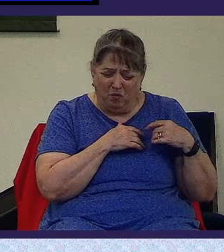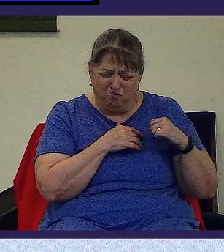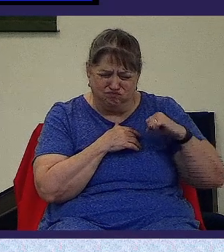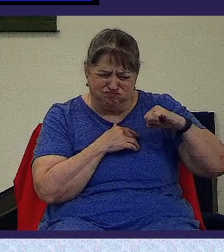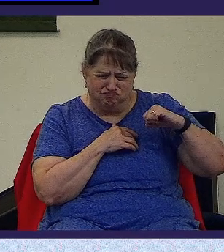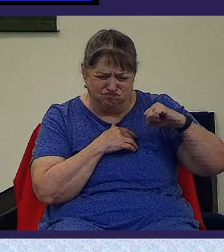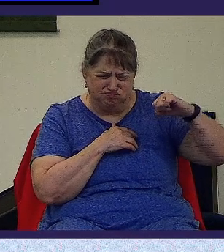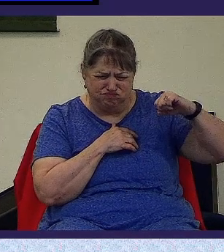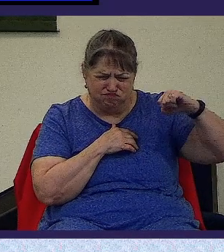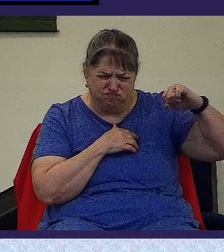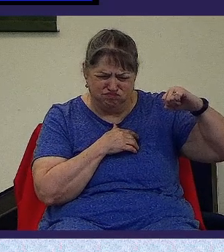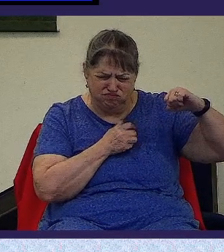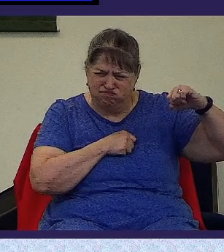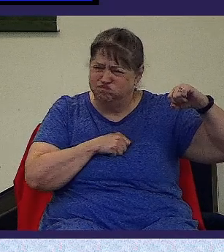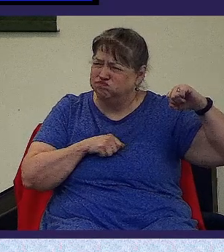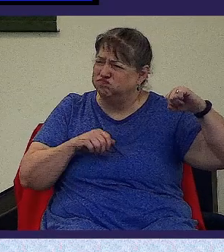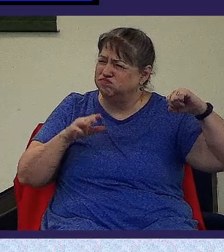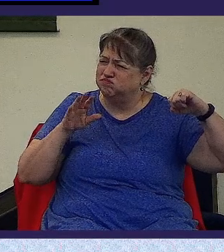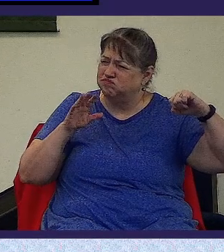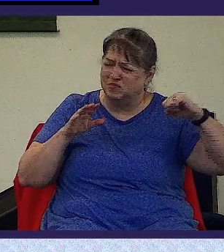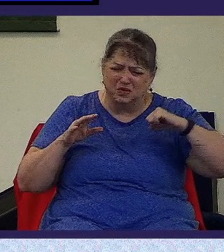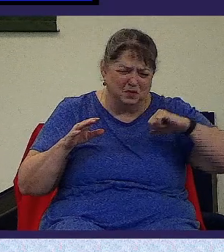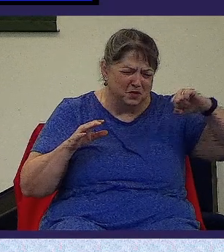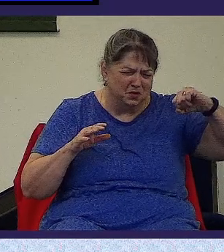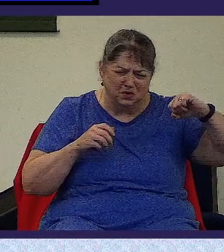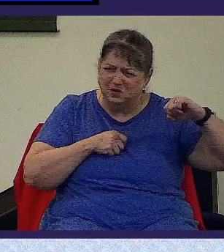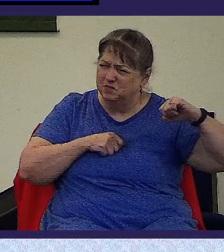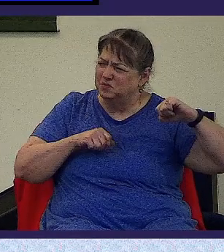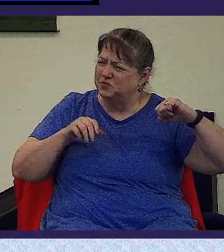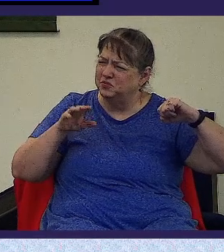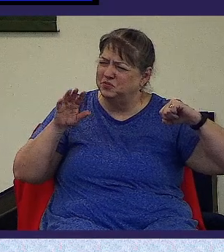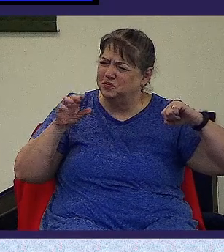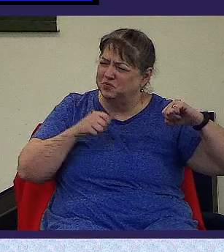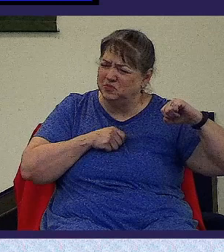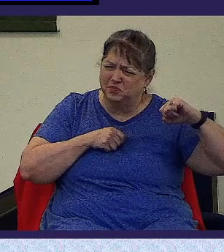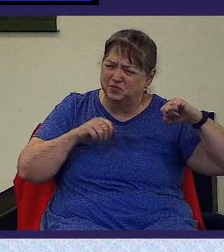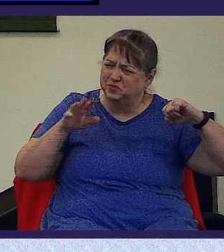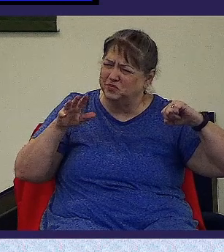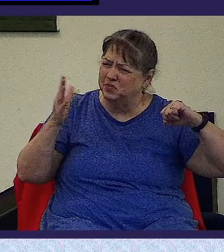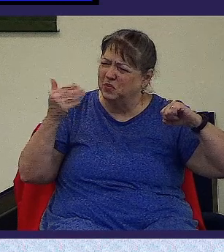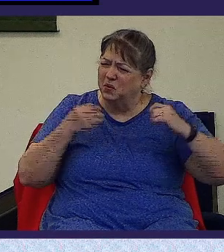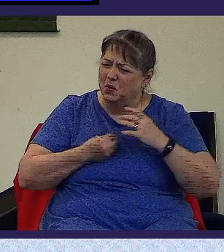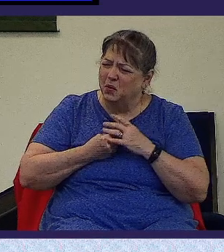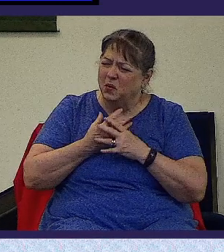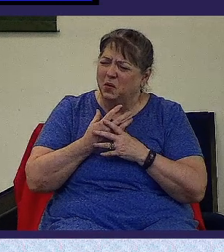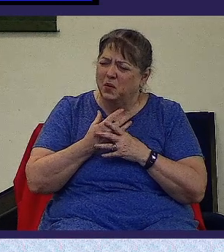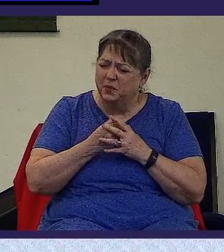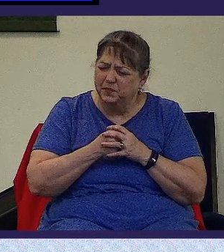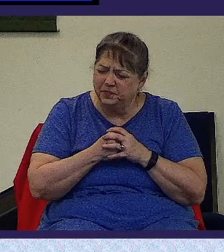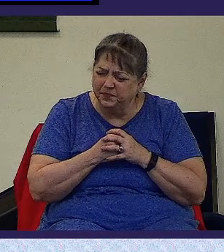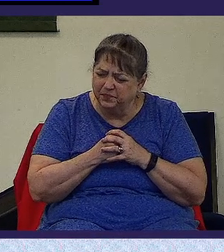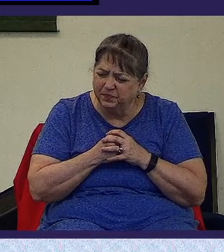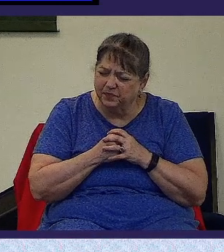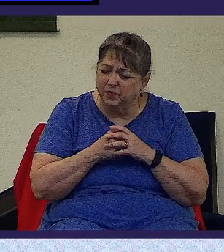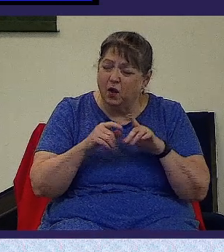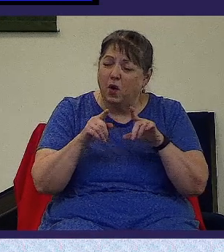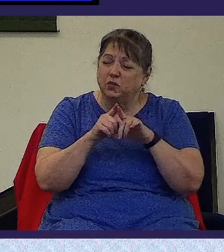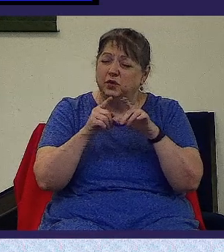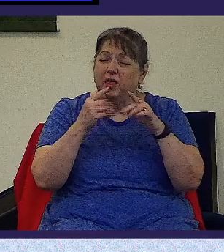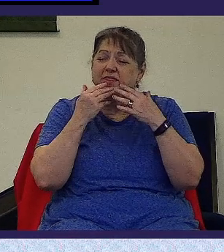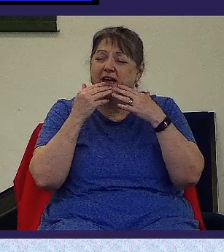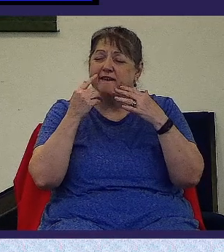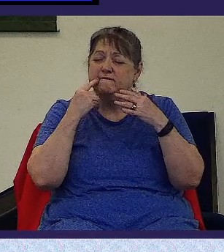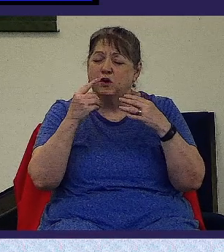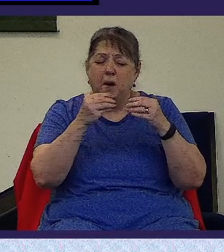continually totally cultivated and surrendered unto your keeping father we pray also father for the playground thank you